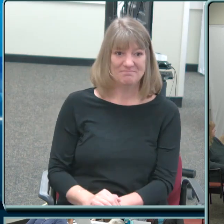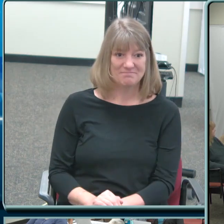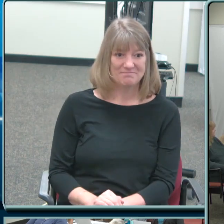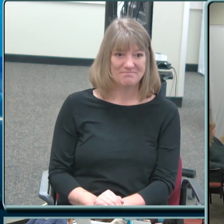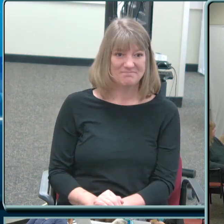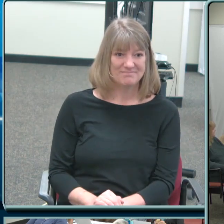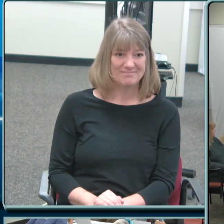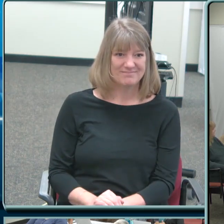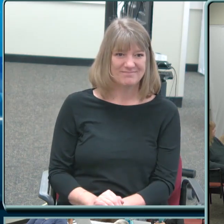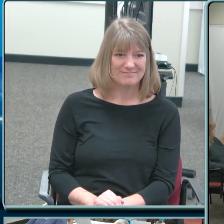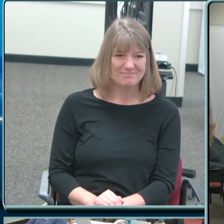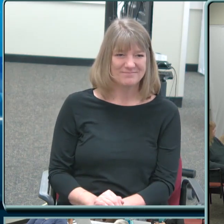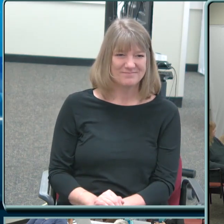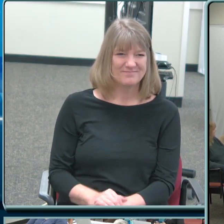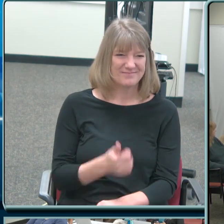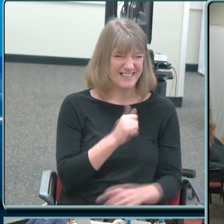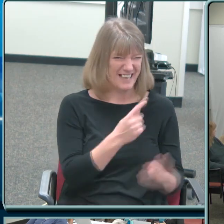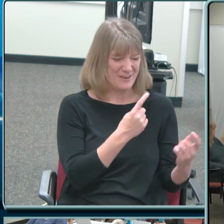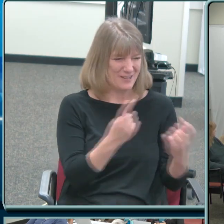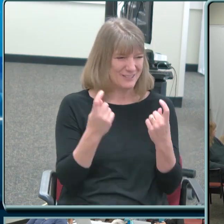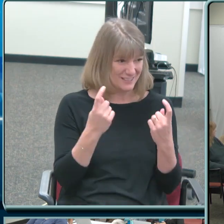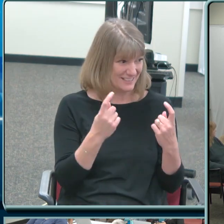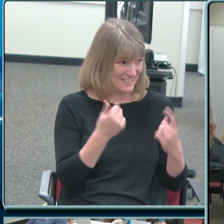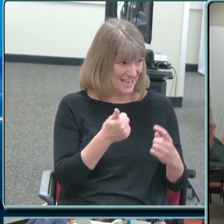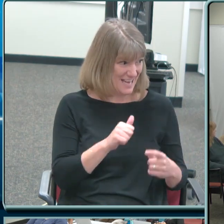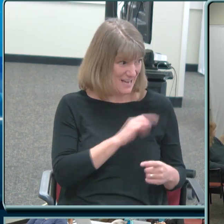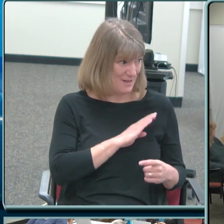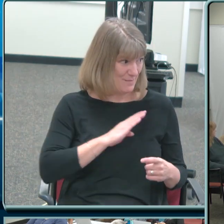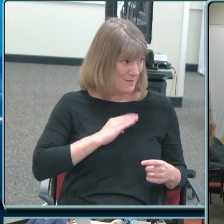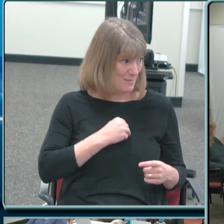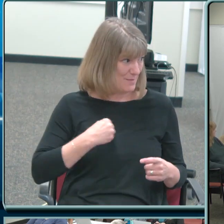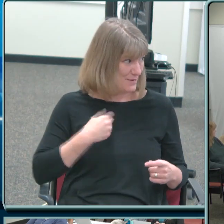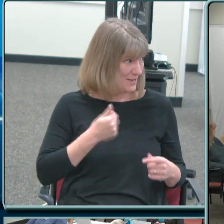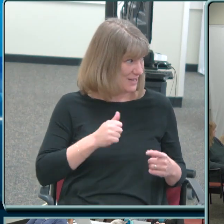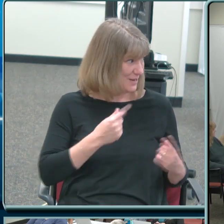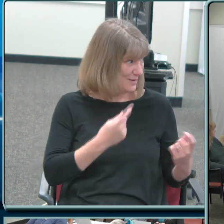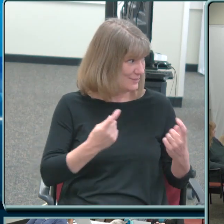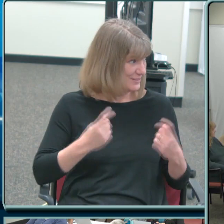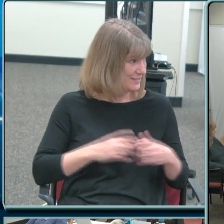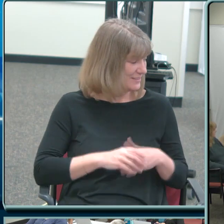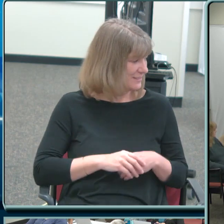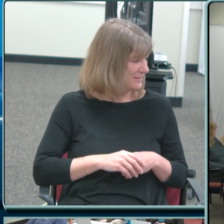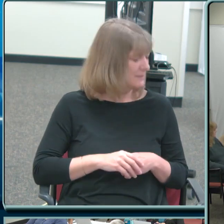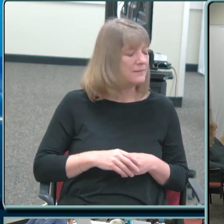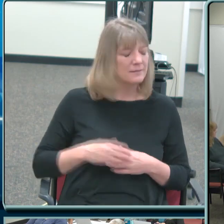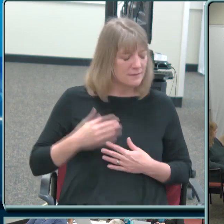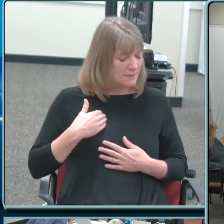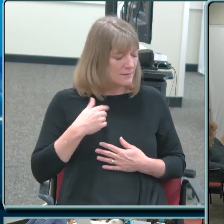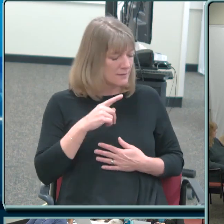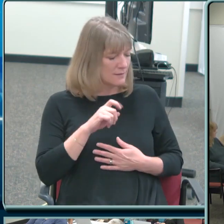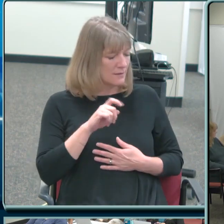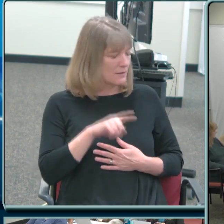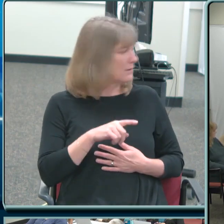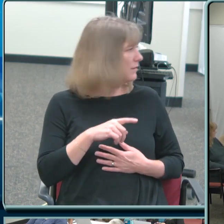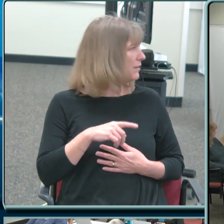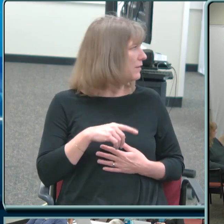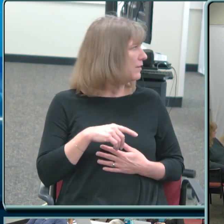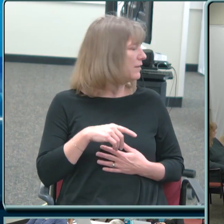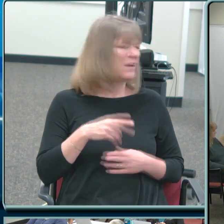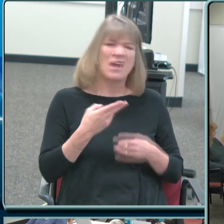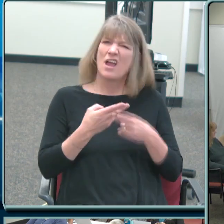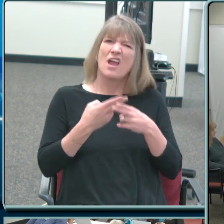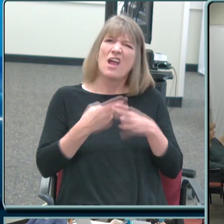Okay, any questions from board members? Question. I have a, what's with the price of